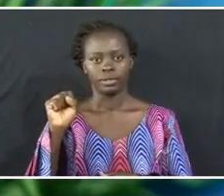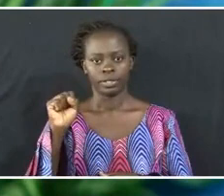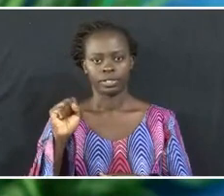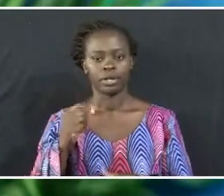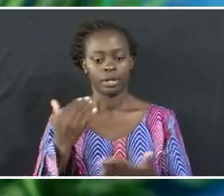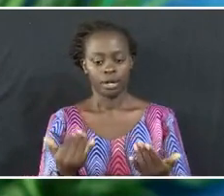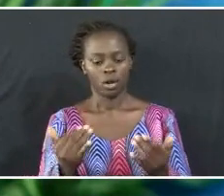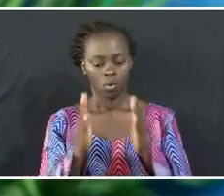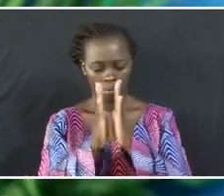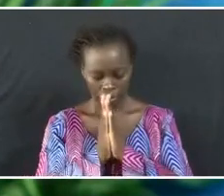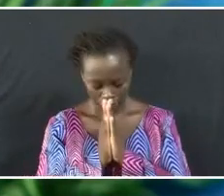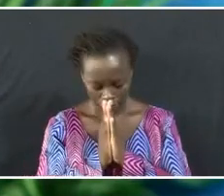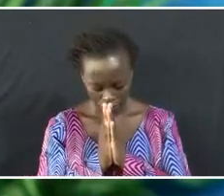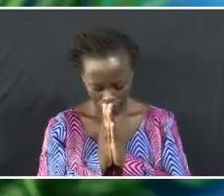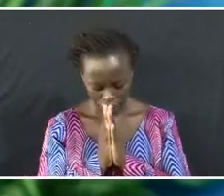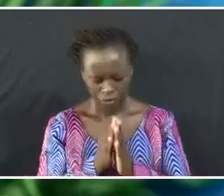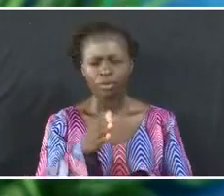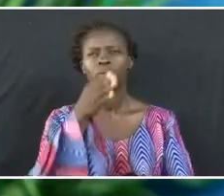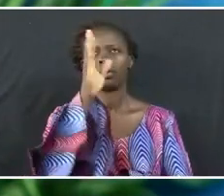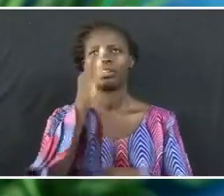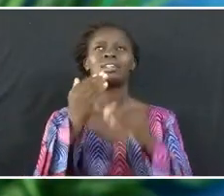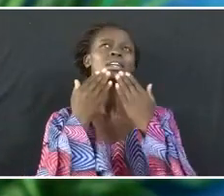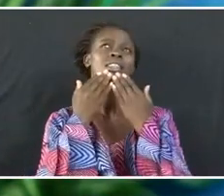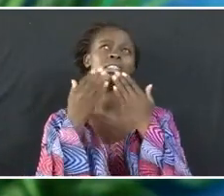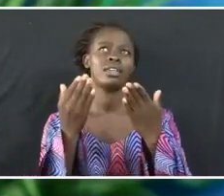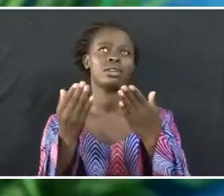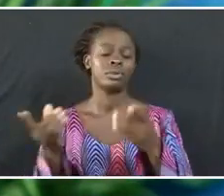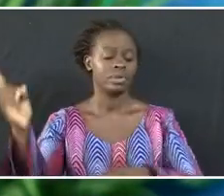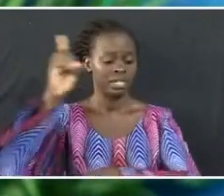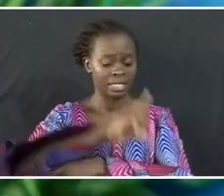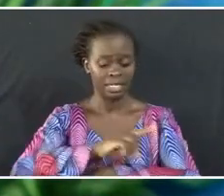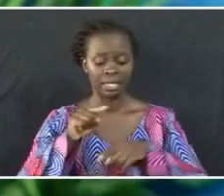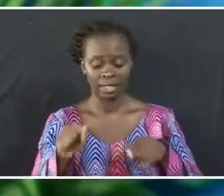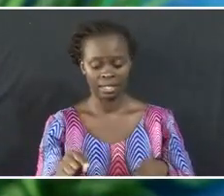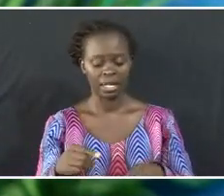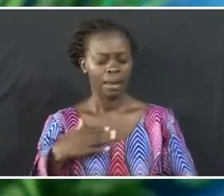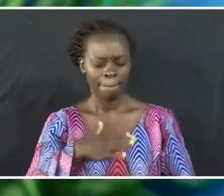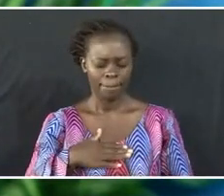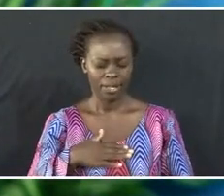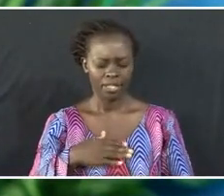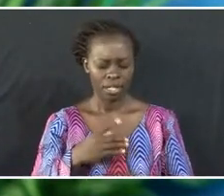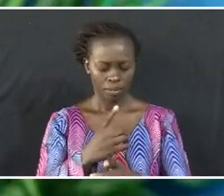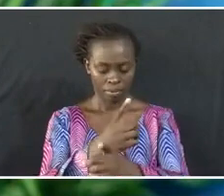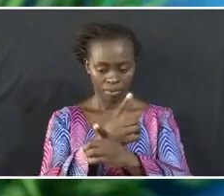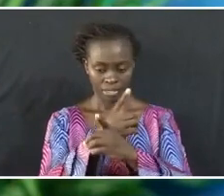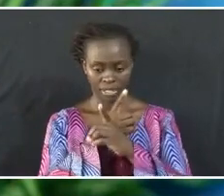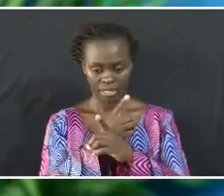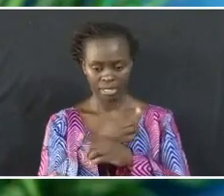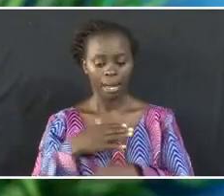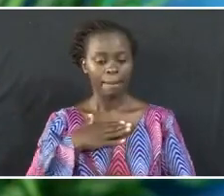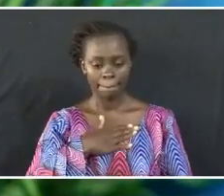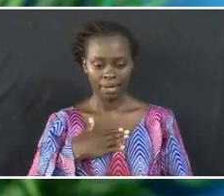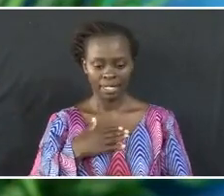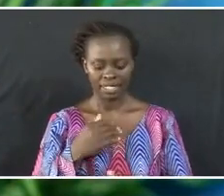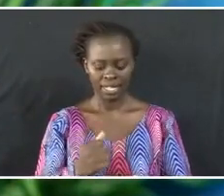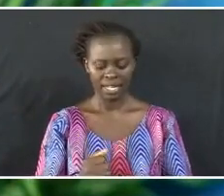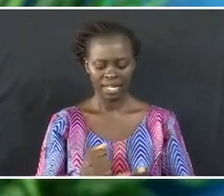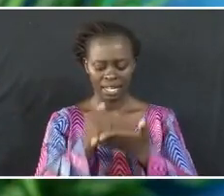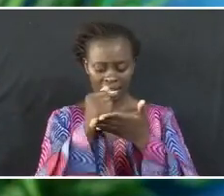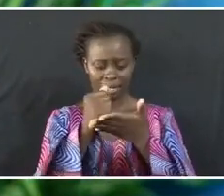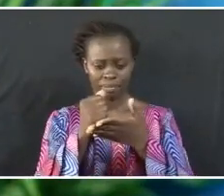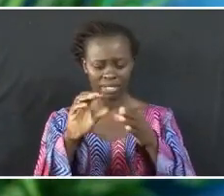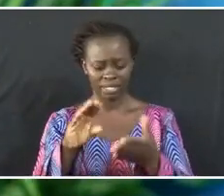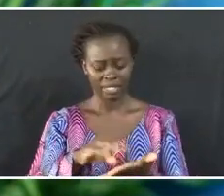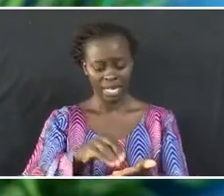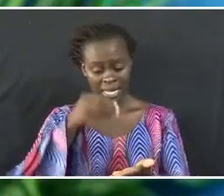Oh God, please thank you for this day. Please protect us. Please help us learn